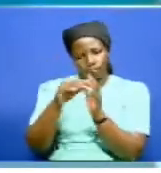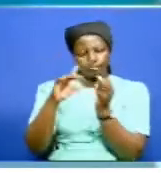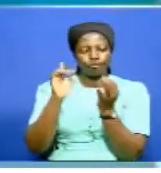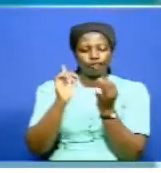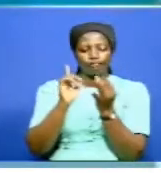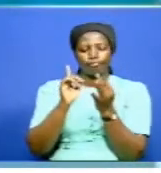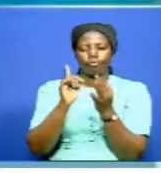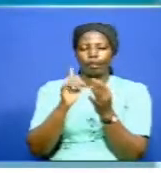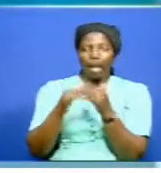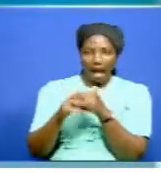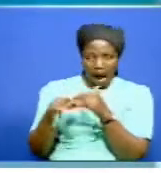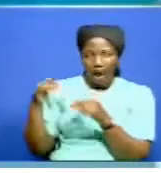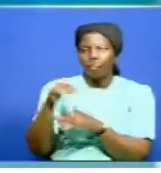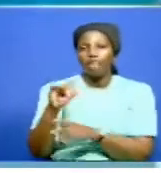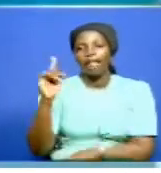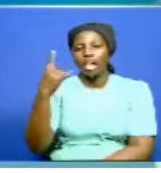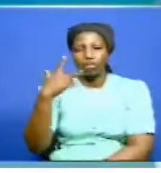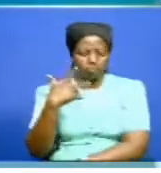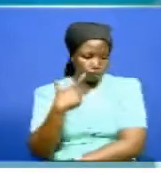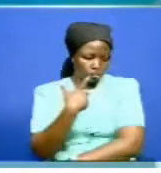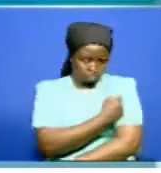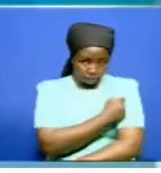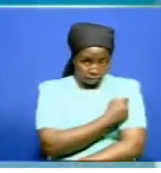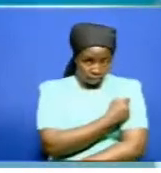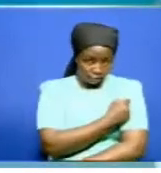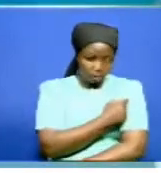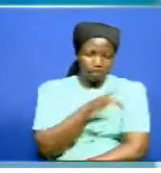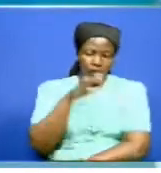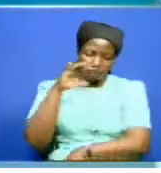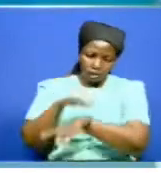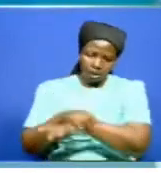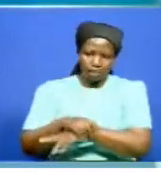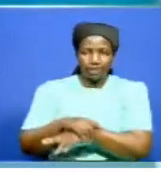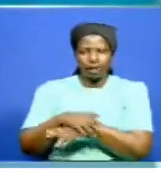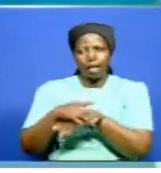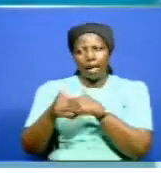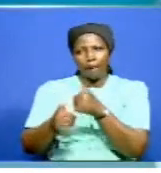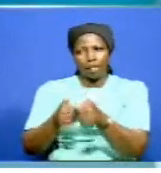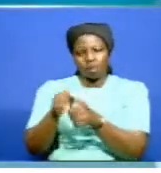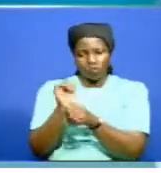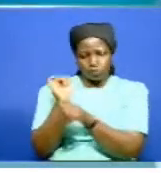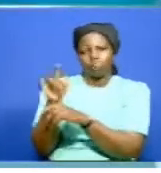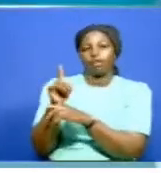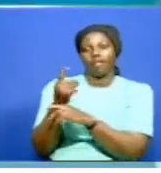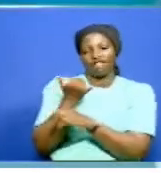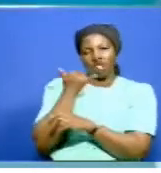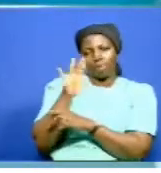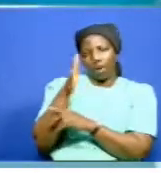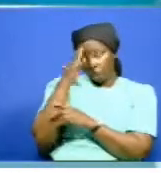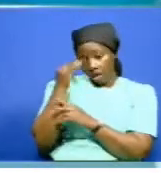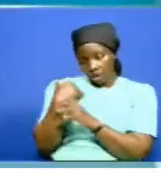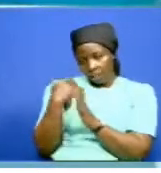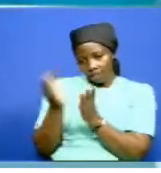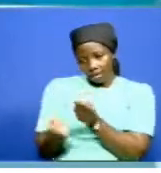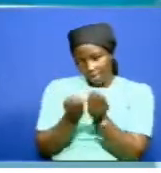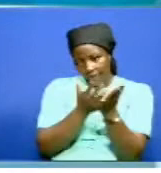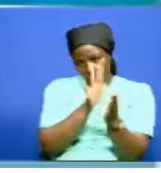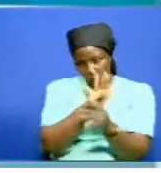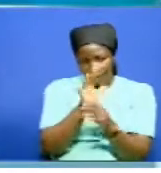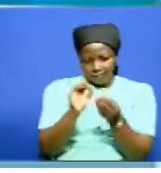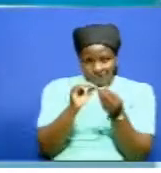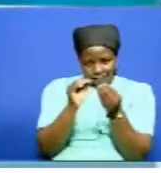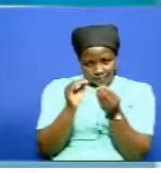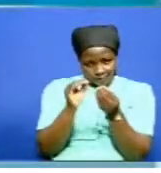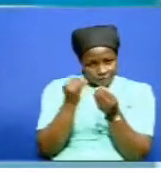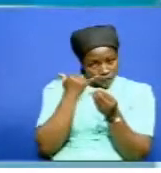After the first dose, you'll get your a message on your phone because you'll provide your phone number about the vaccine that